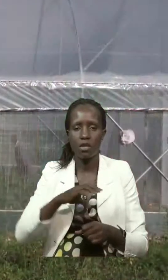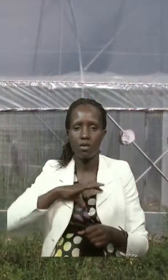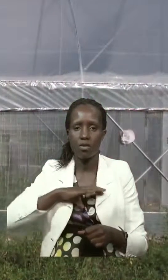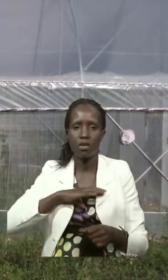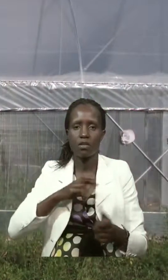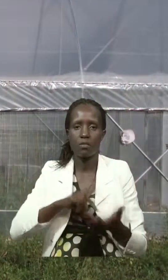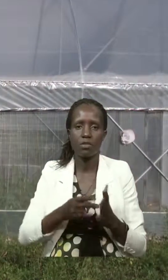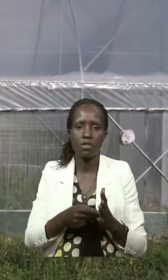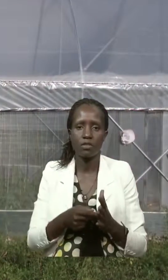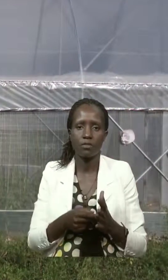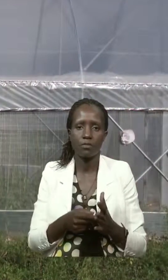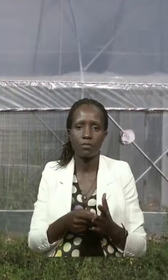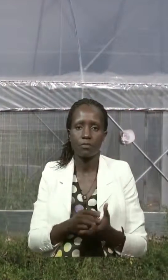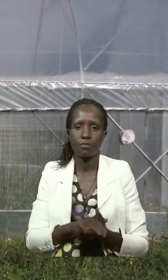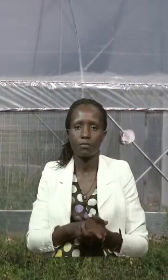the project.